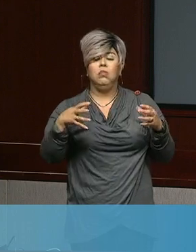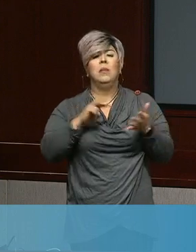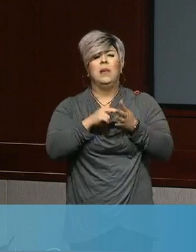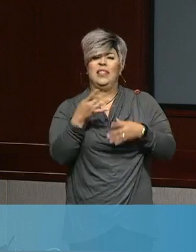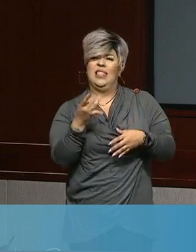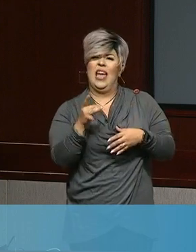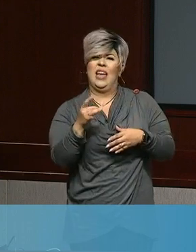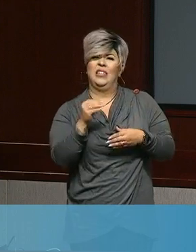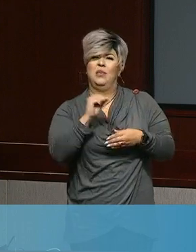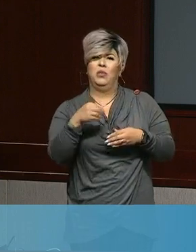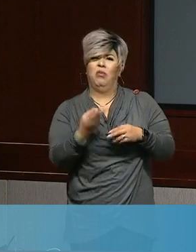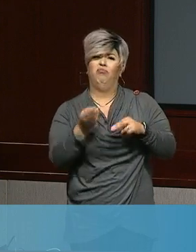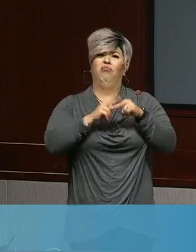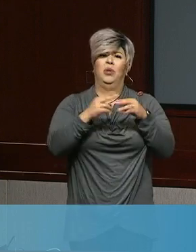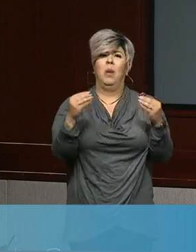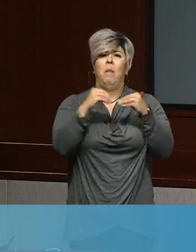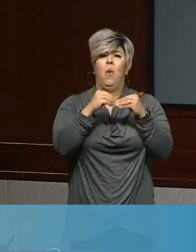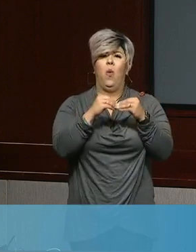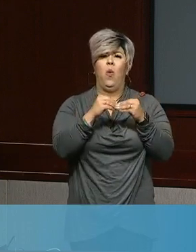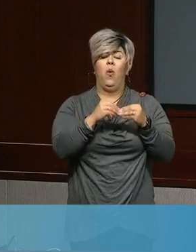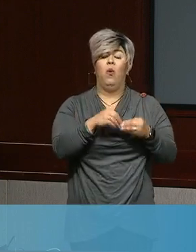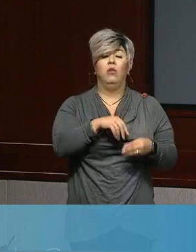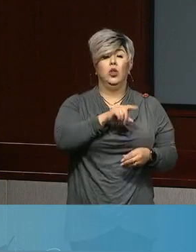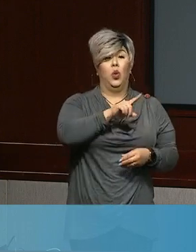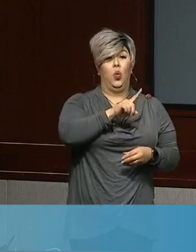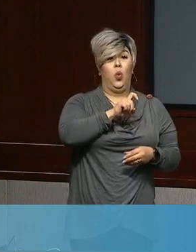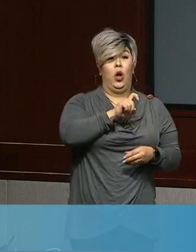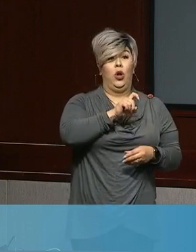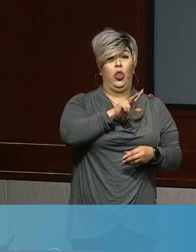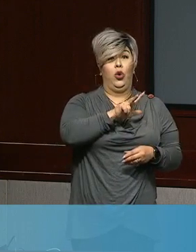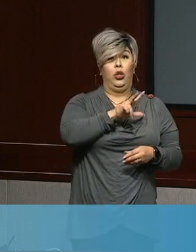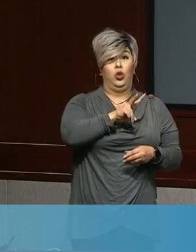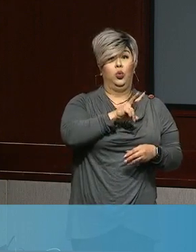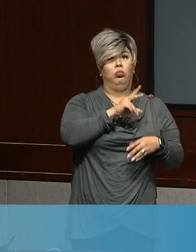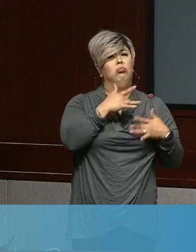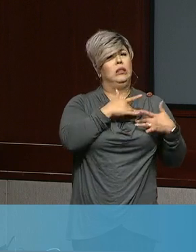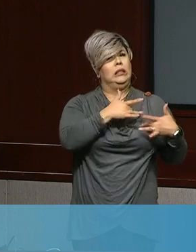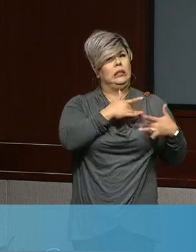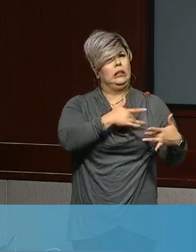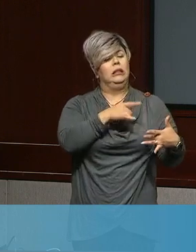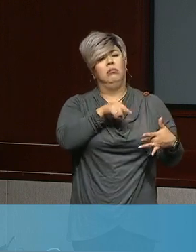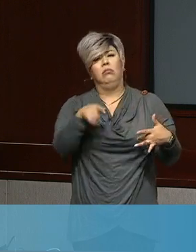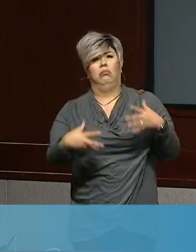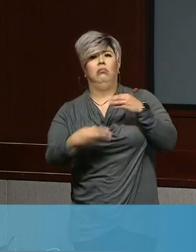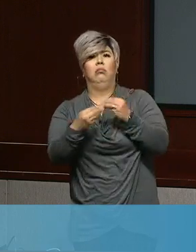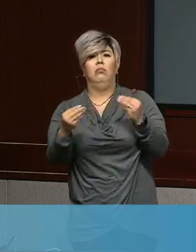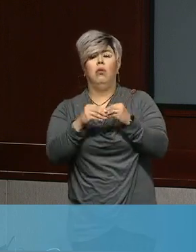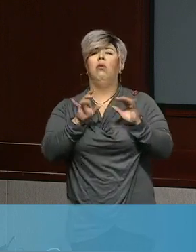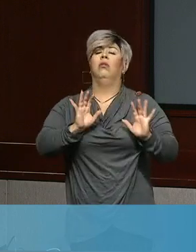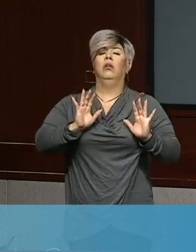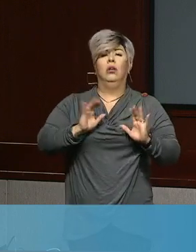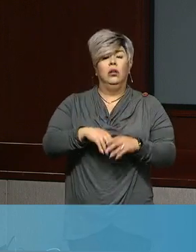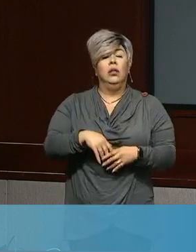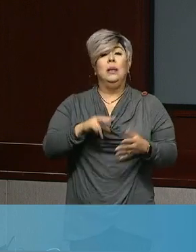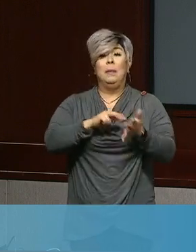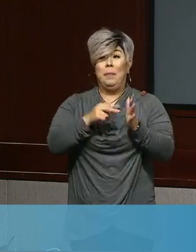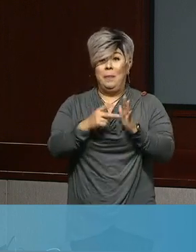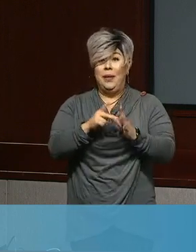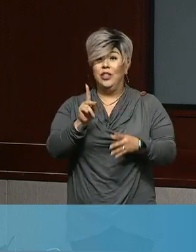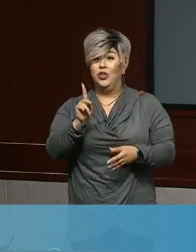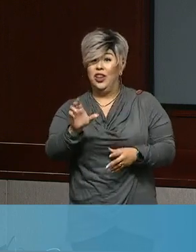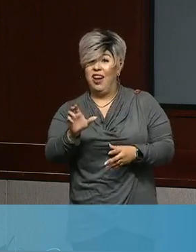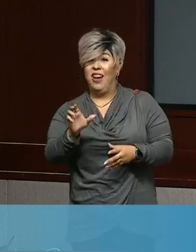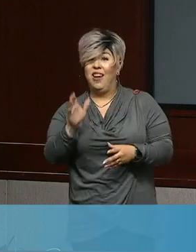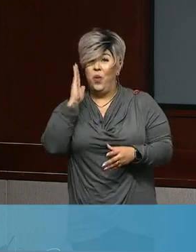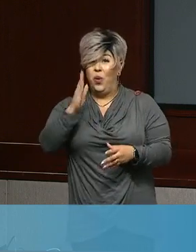18% from the current 232 licensed ICU beds. With this action, the county will spend $12